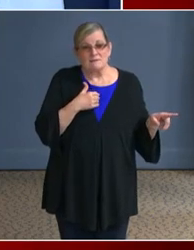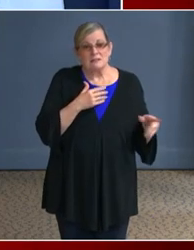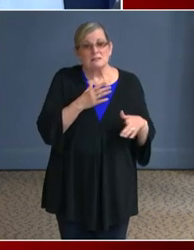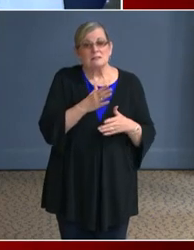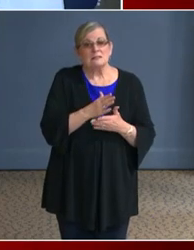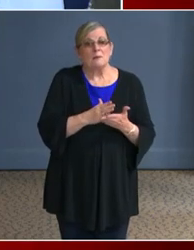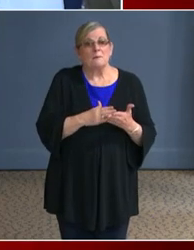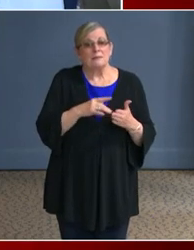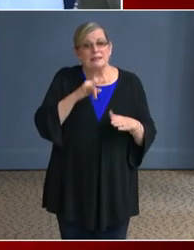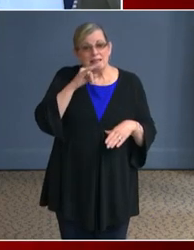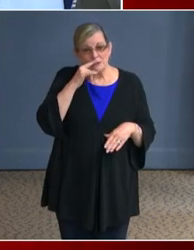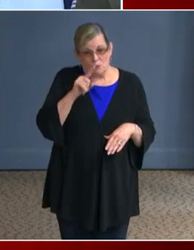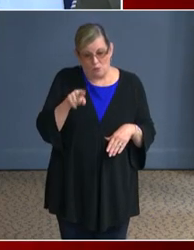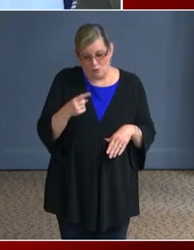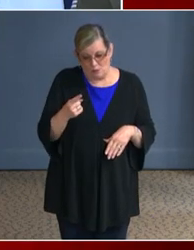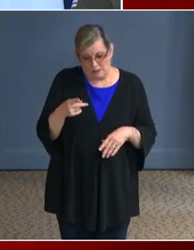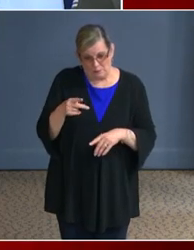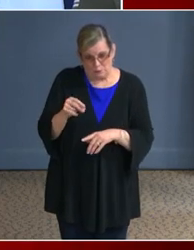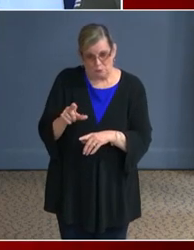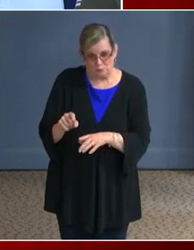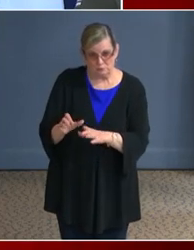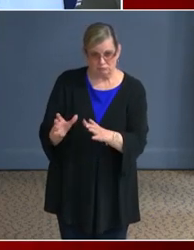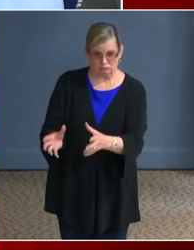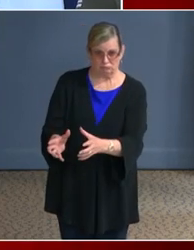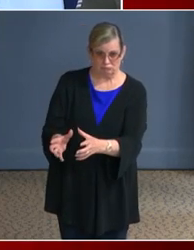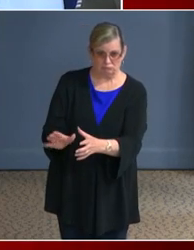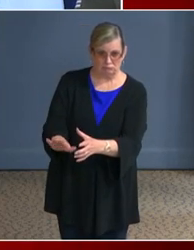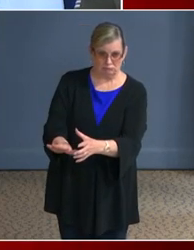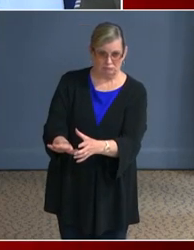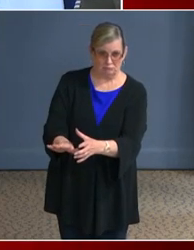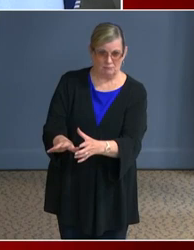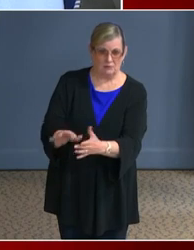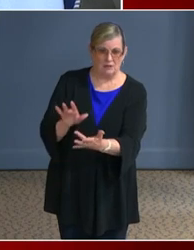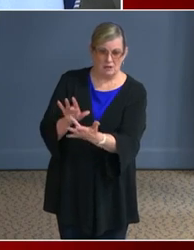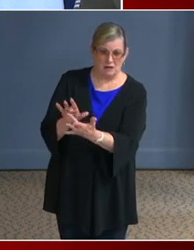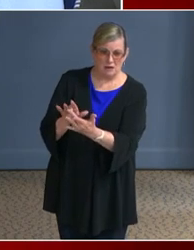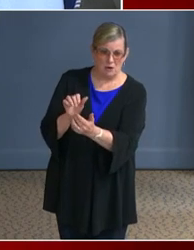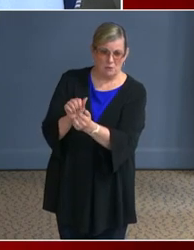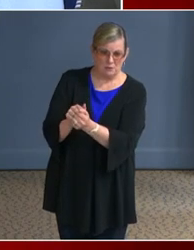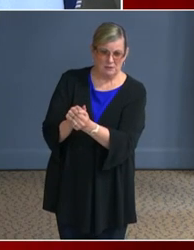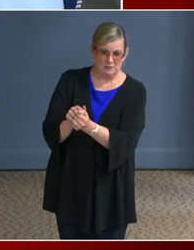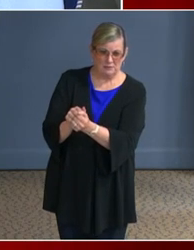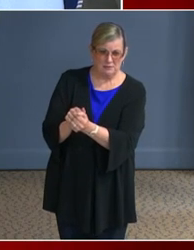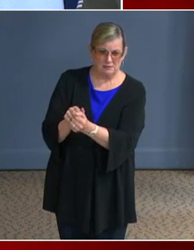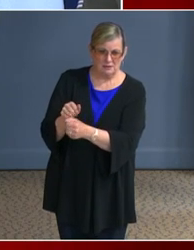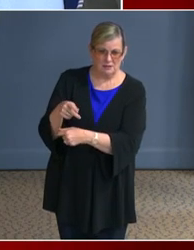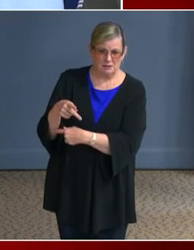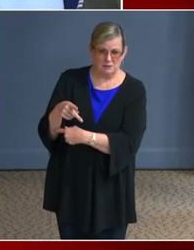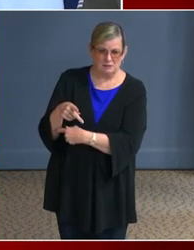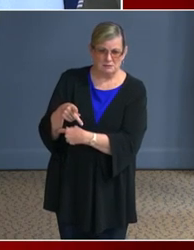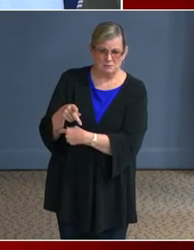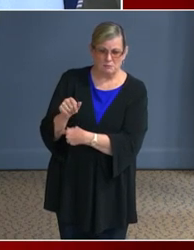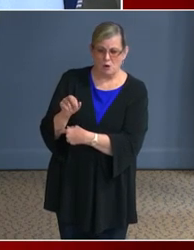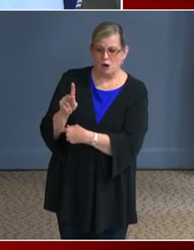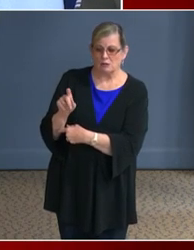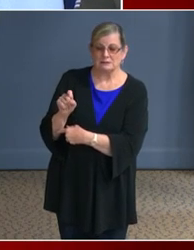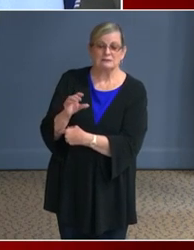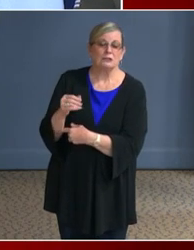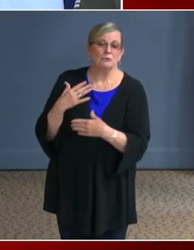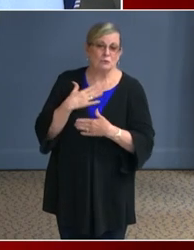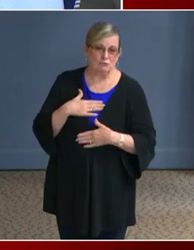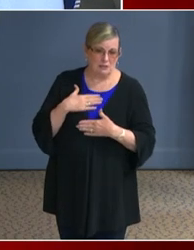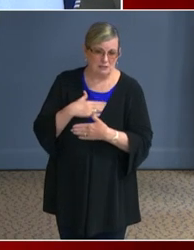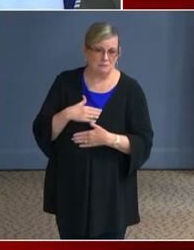Sam. So let me get back to with the city administrator and Parks and Recreation. There may be some times that are